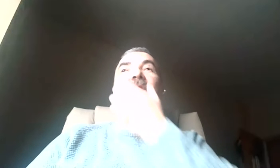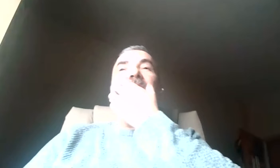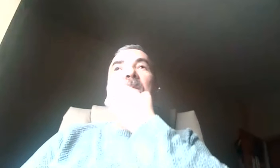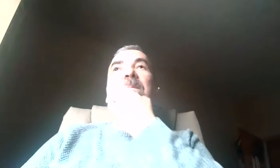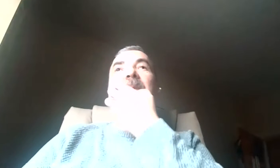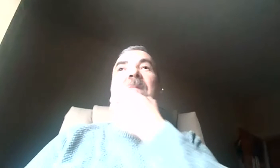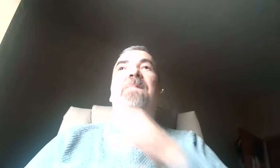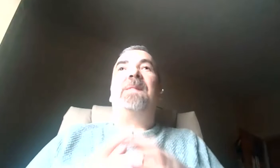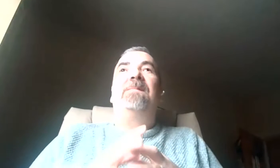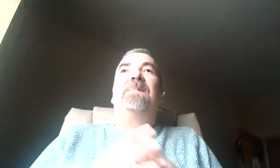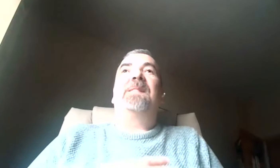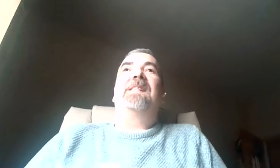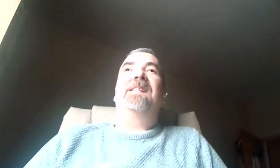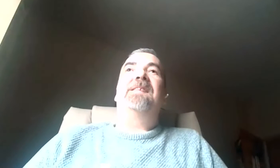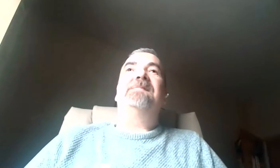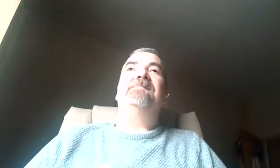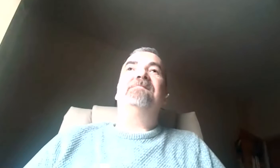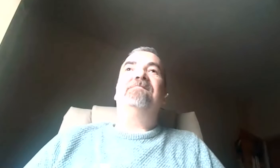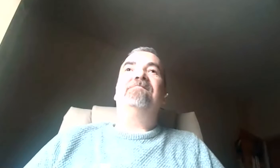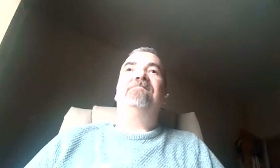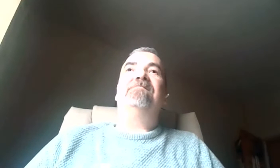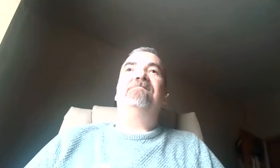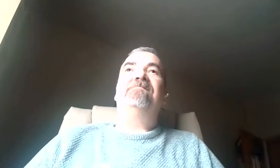What about yourself?